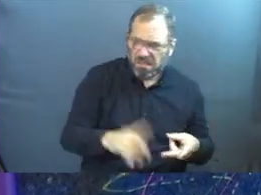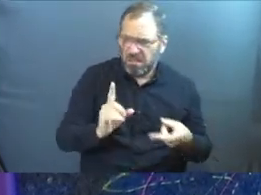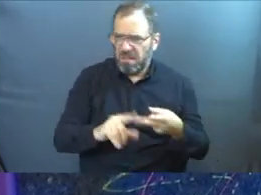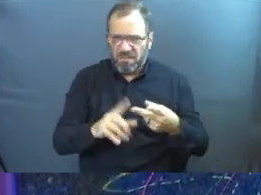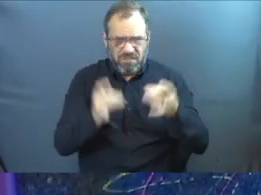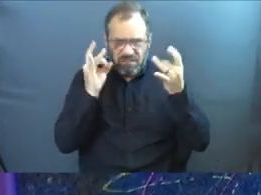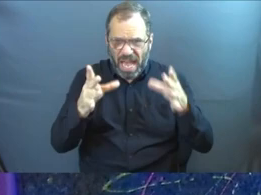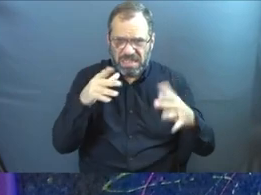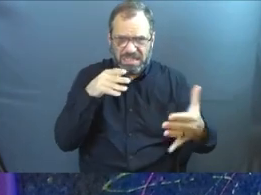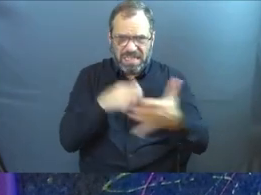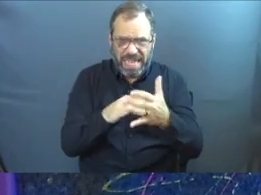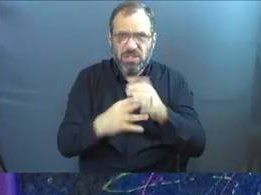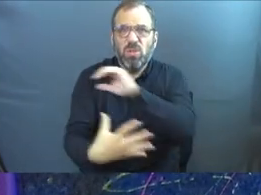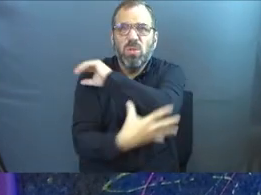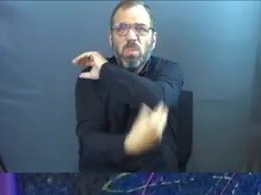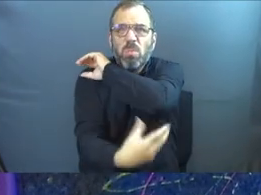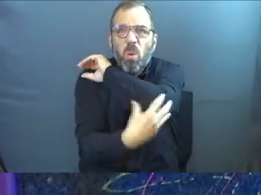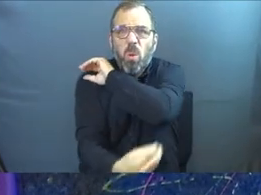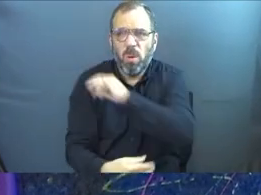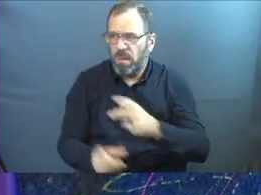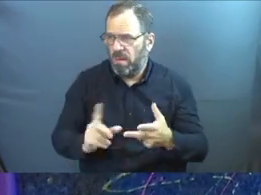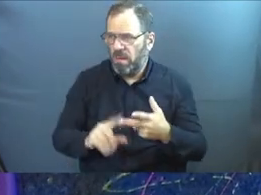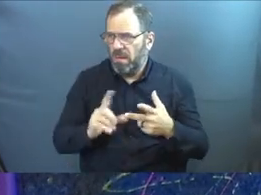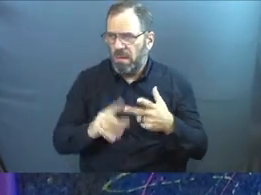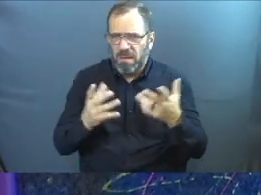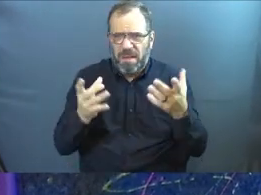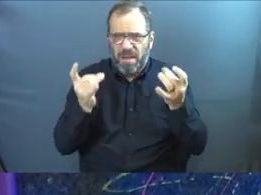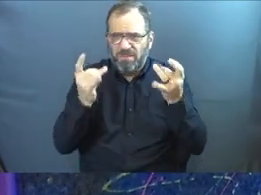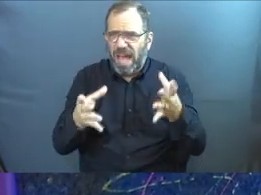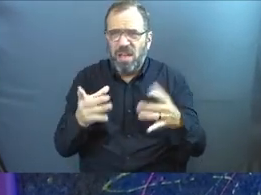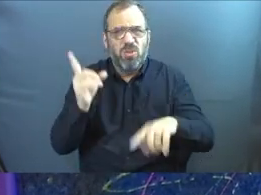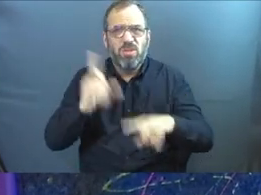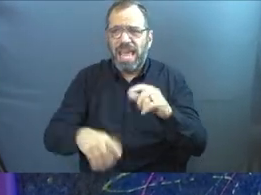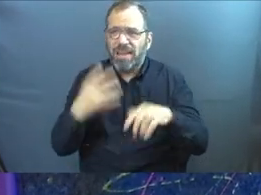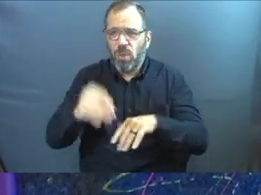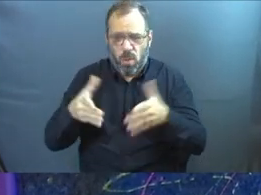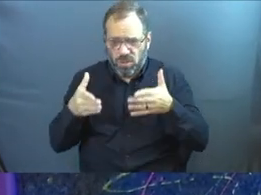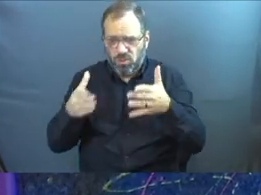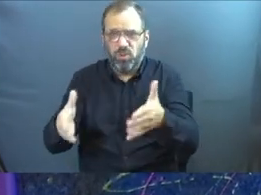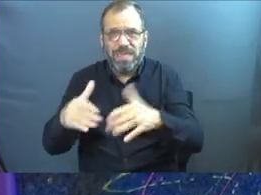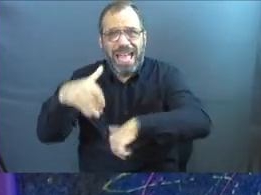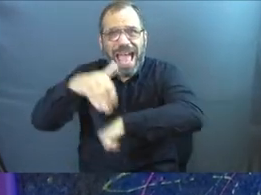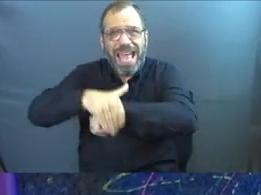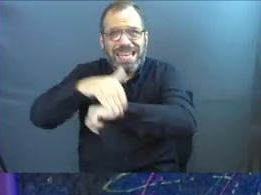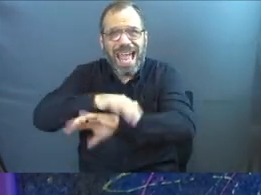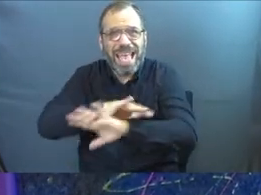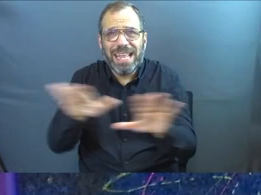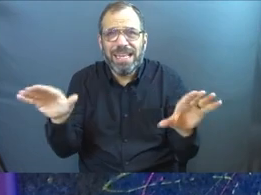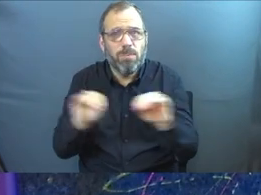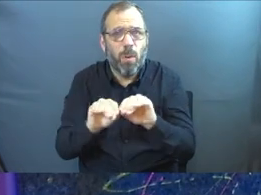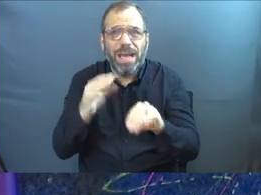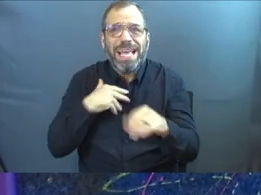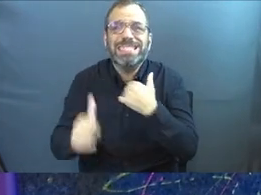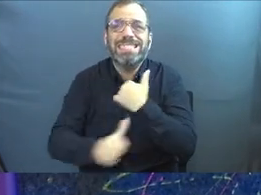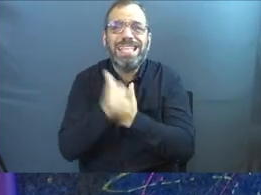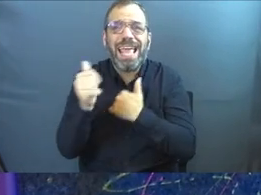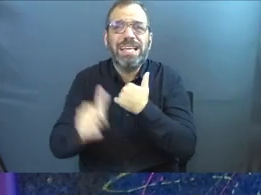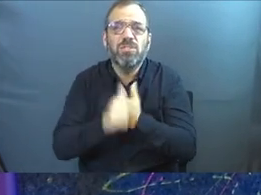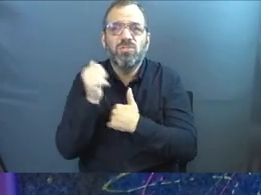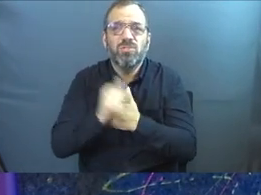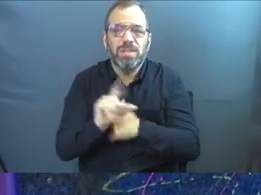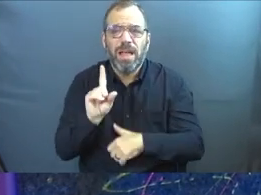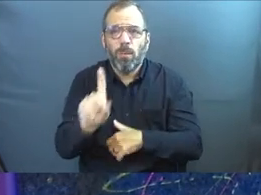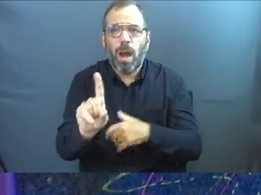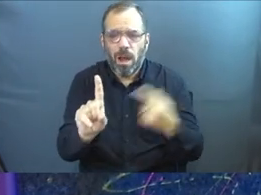That could be violence against the poor. That could be you can't even go out on the streets at night. It's so dangerous kind